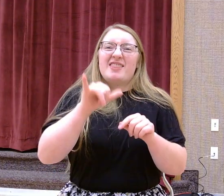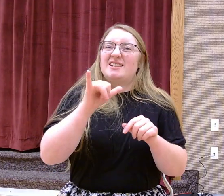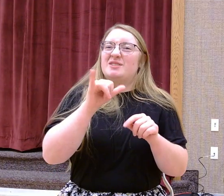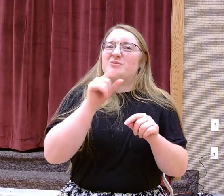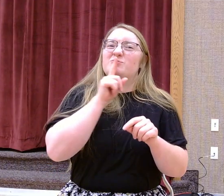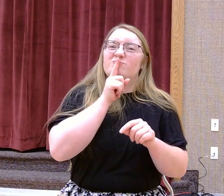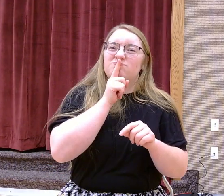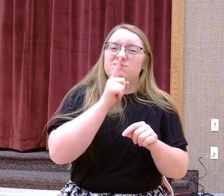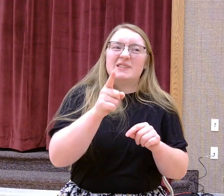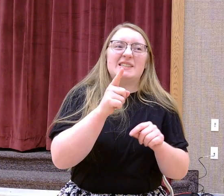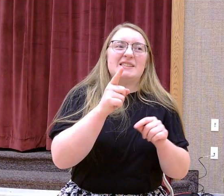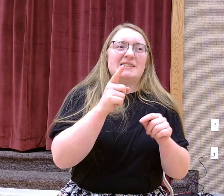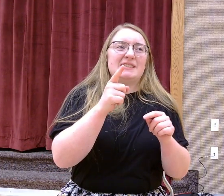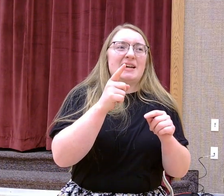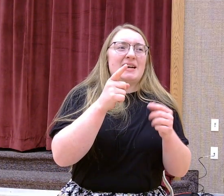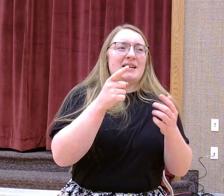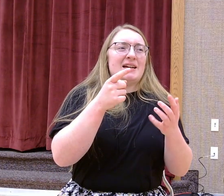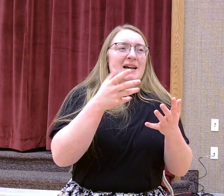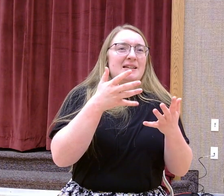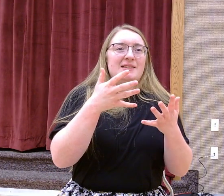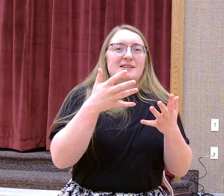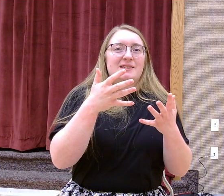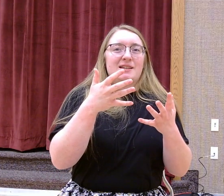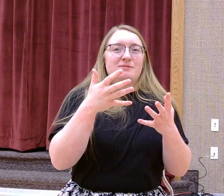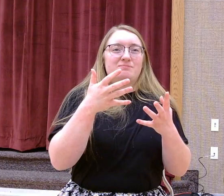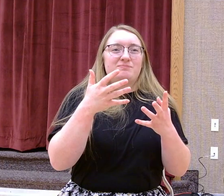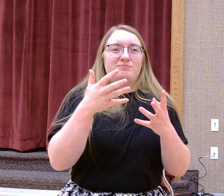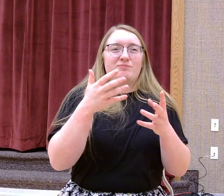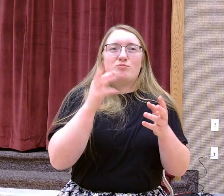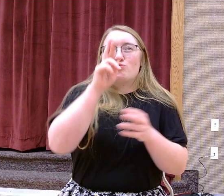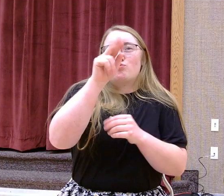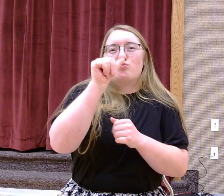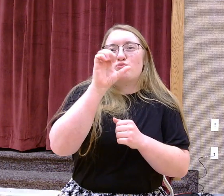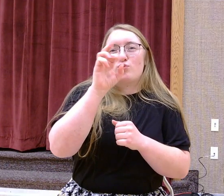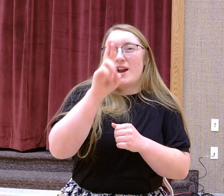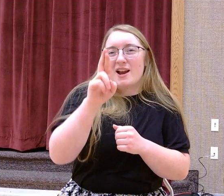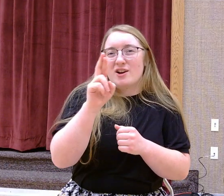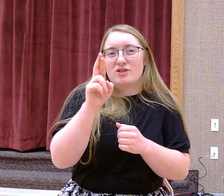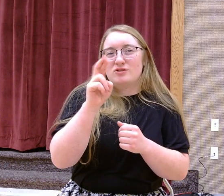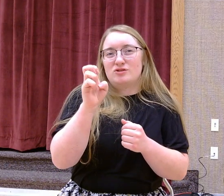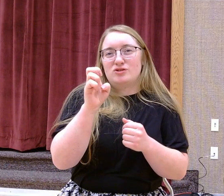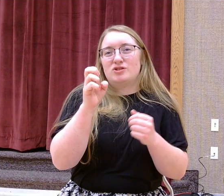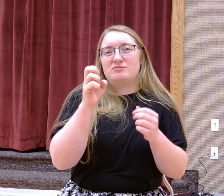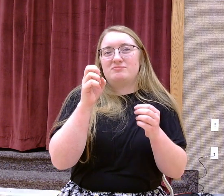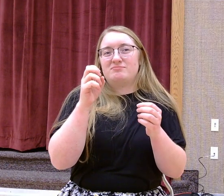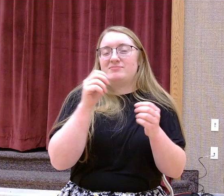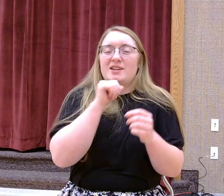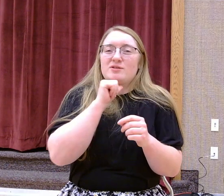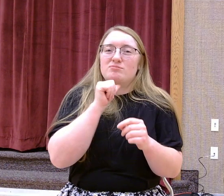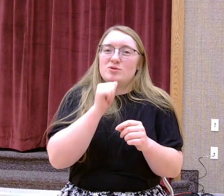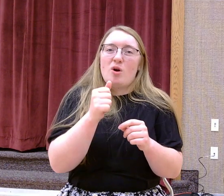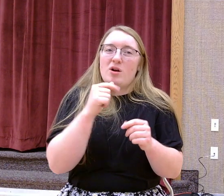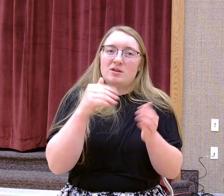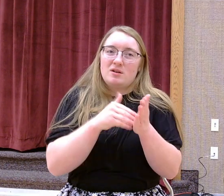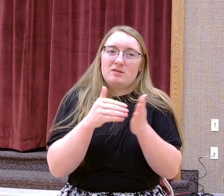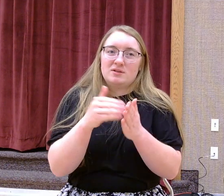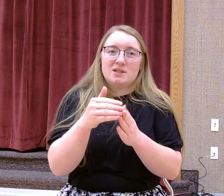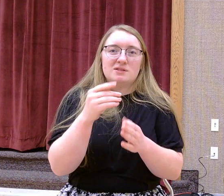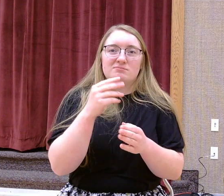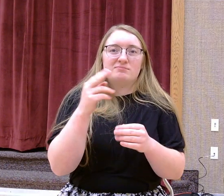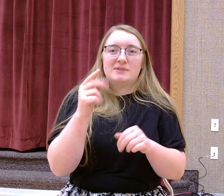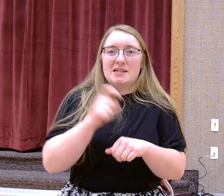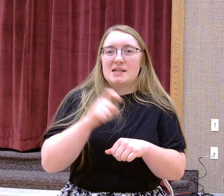using a tourniquet. Don't use any hydrogen peroxide or betadine on deep wounds. Obviously, try and keep it as clean